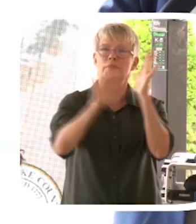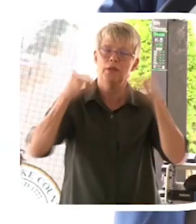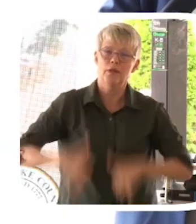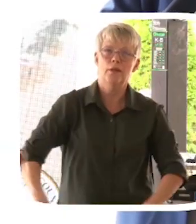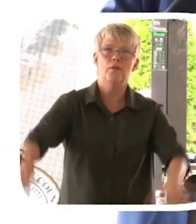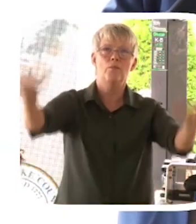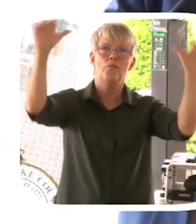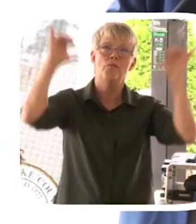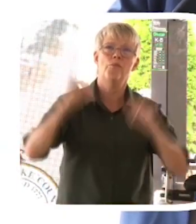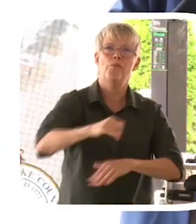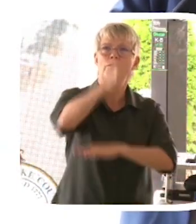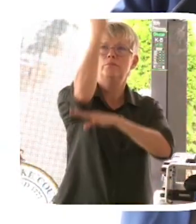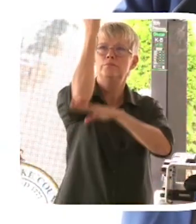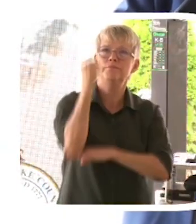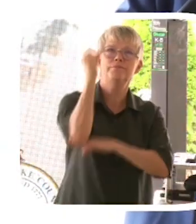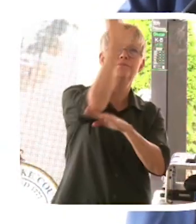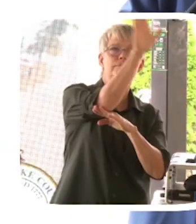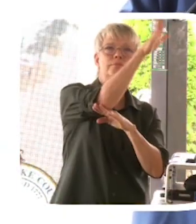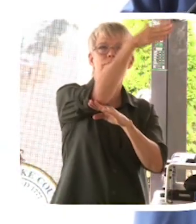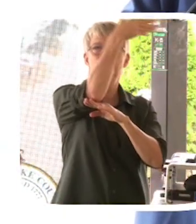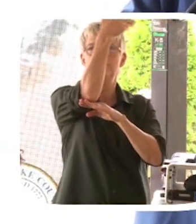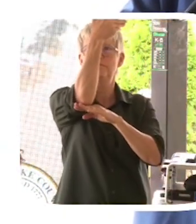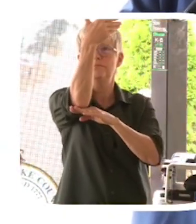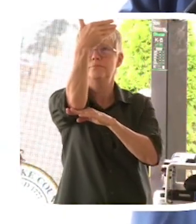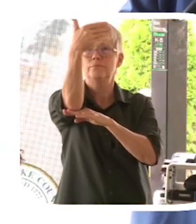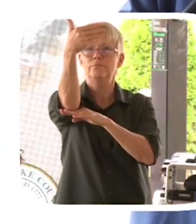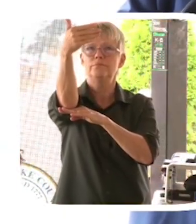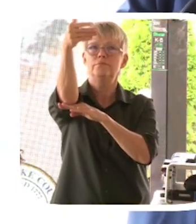banner yet